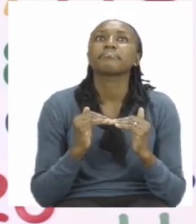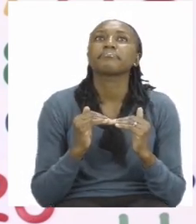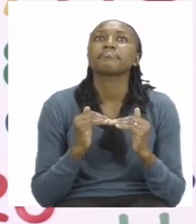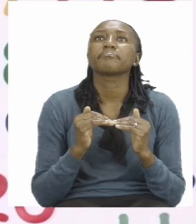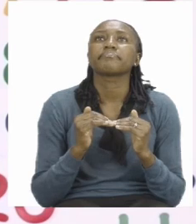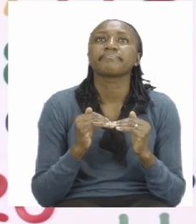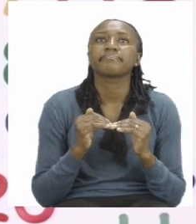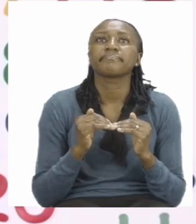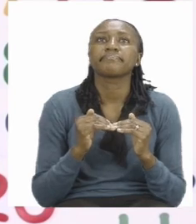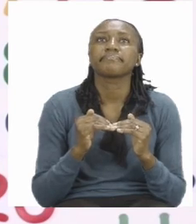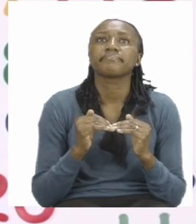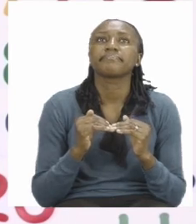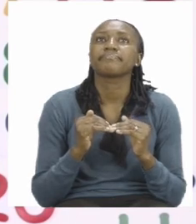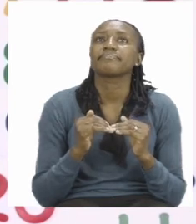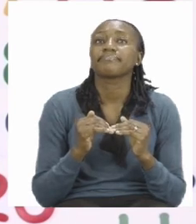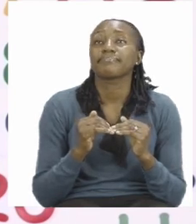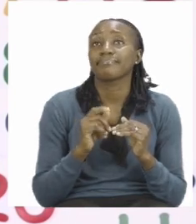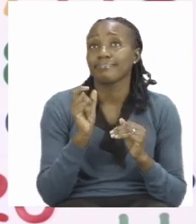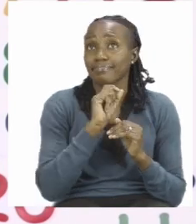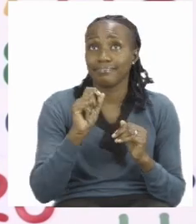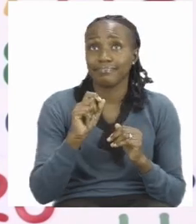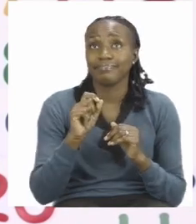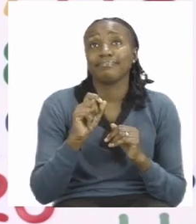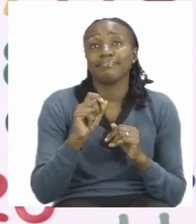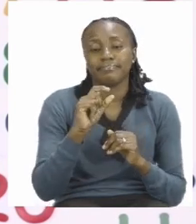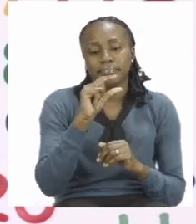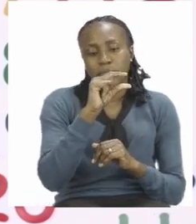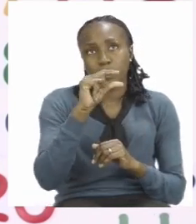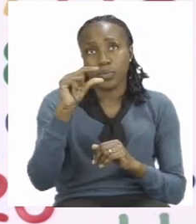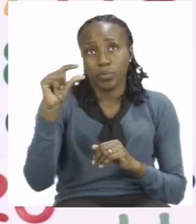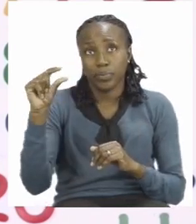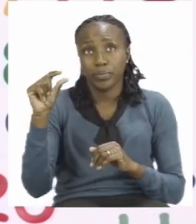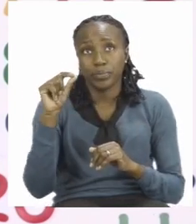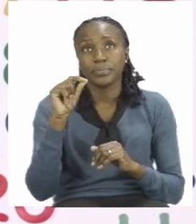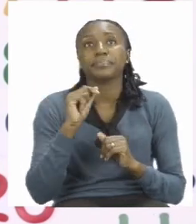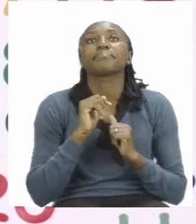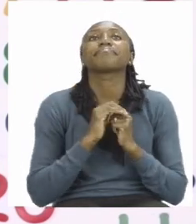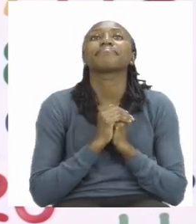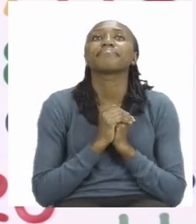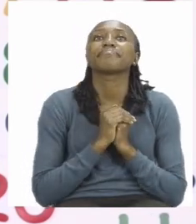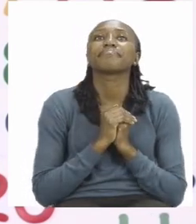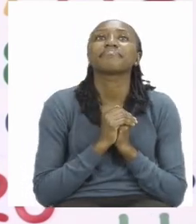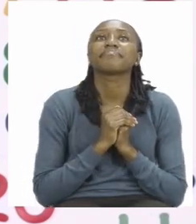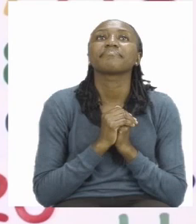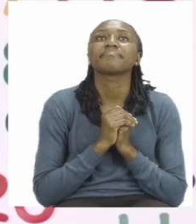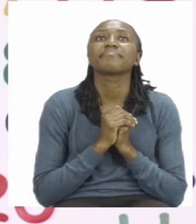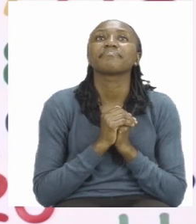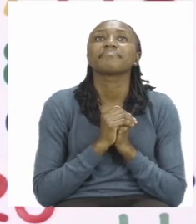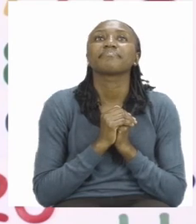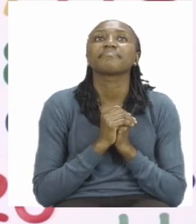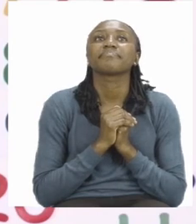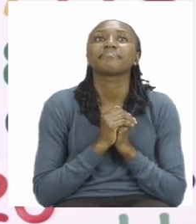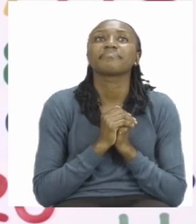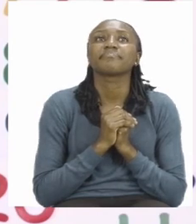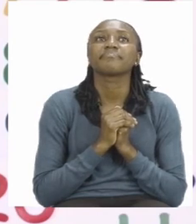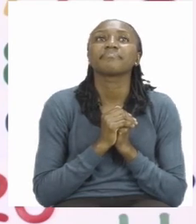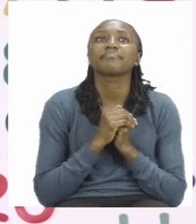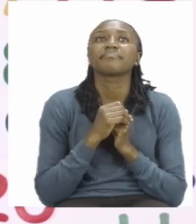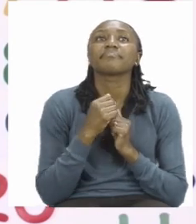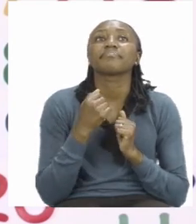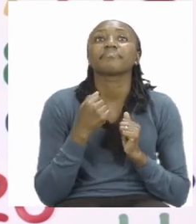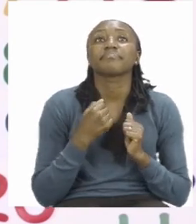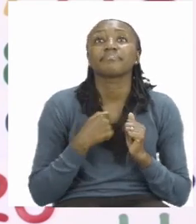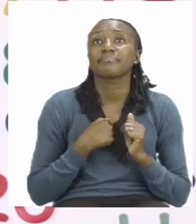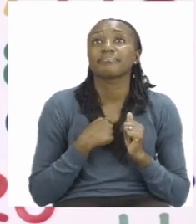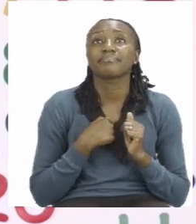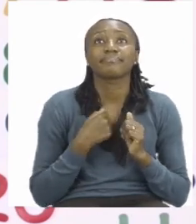you are done, you are going to use them for a sentence. Now, I am not going to help you with